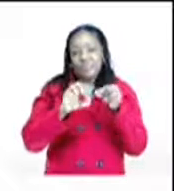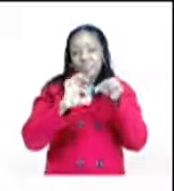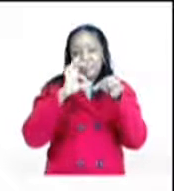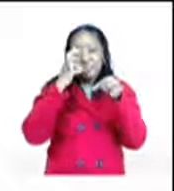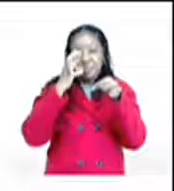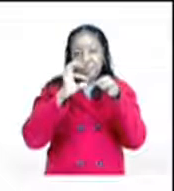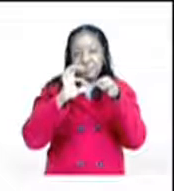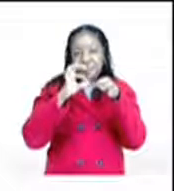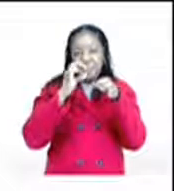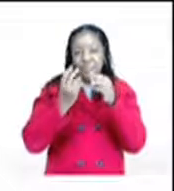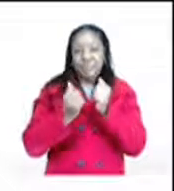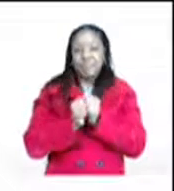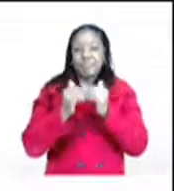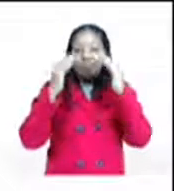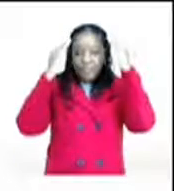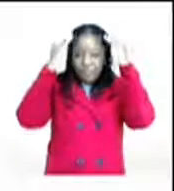glass,